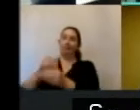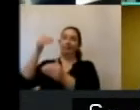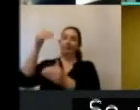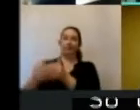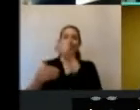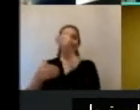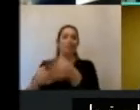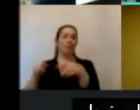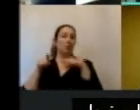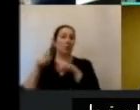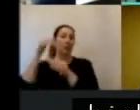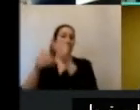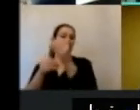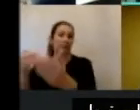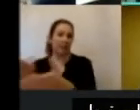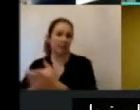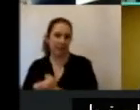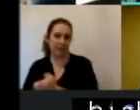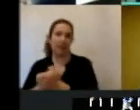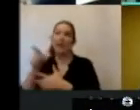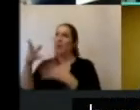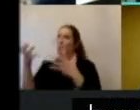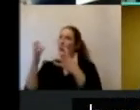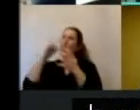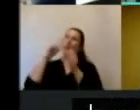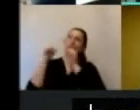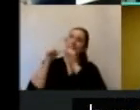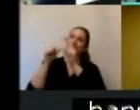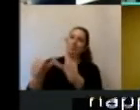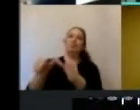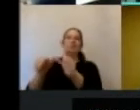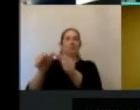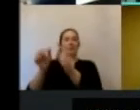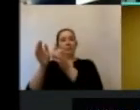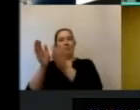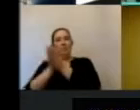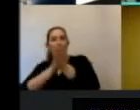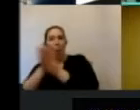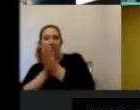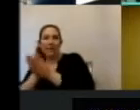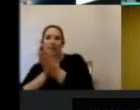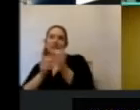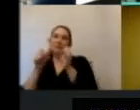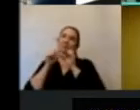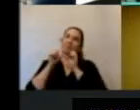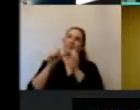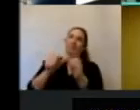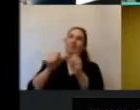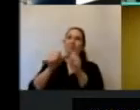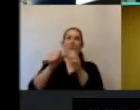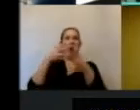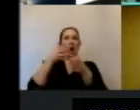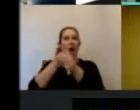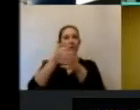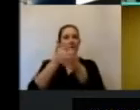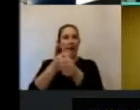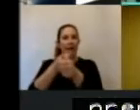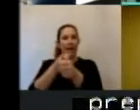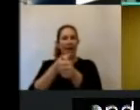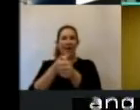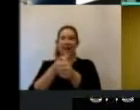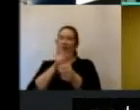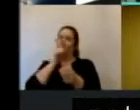sure they know what's happening. So he is going to do some highlighting of the accessibility improvements in the next month or so. So at